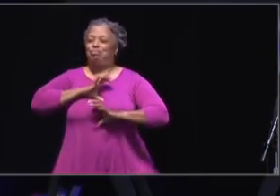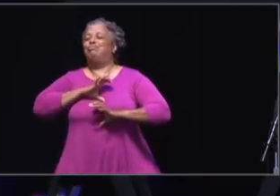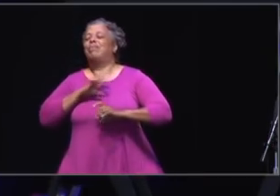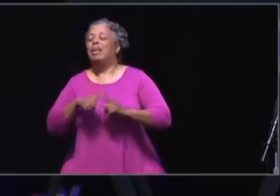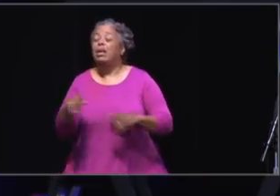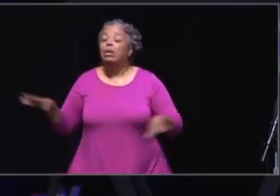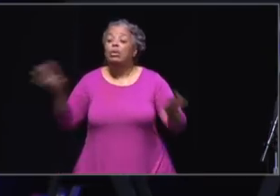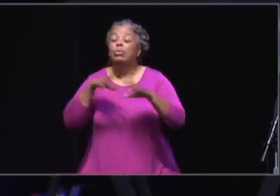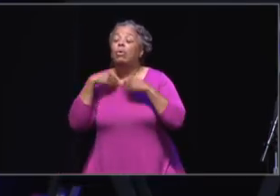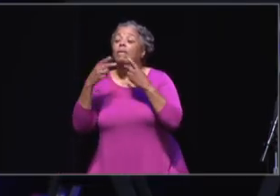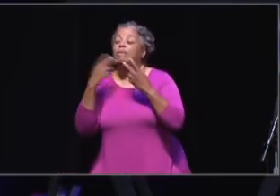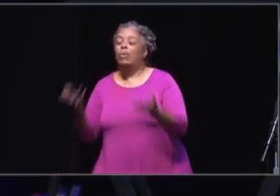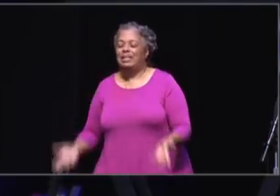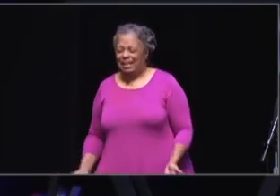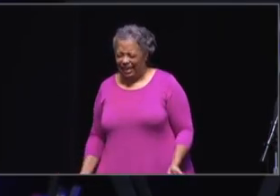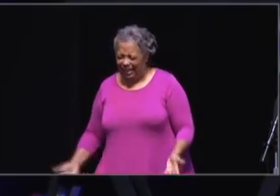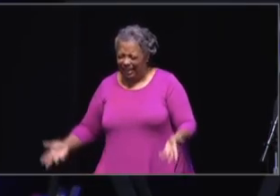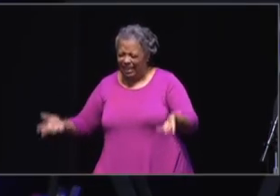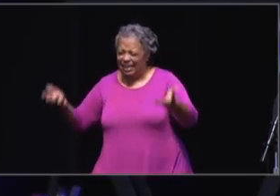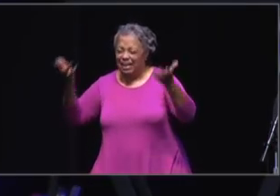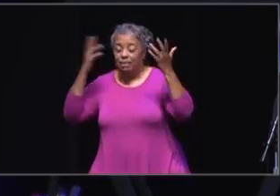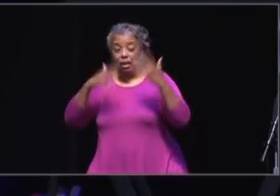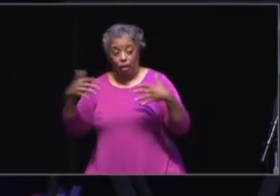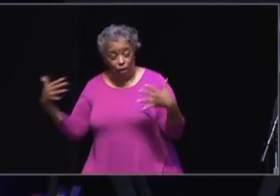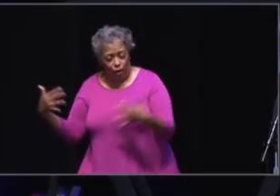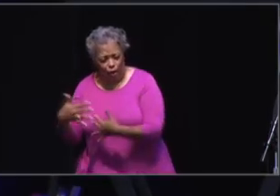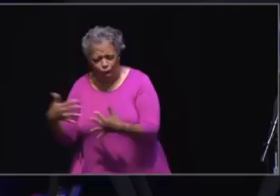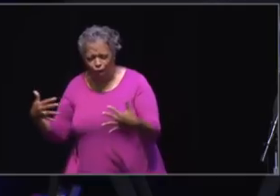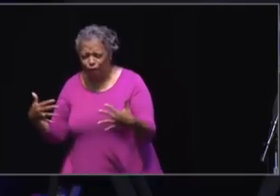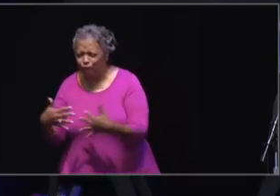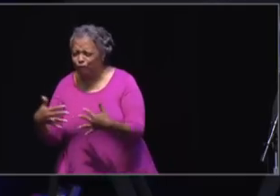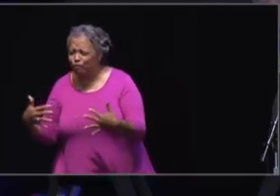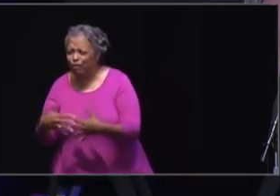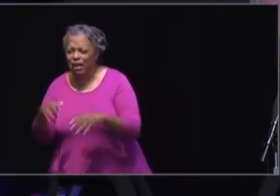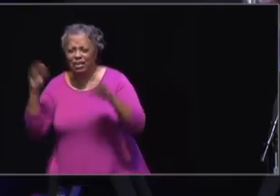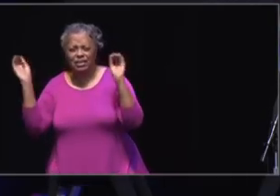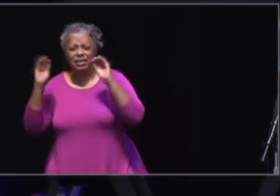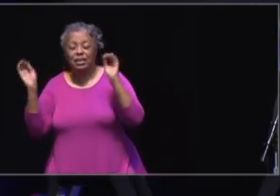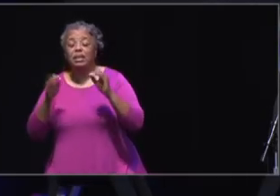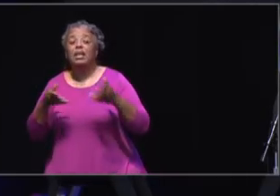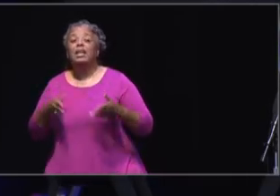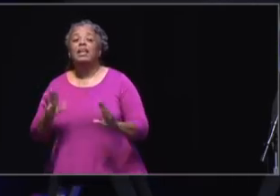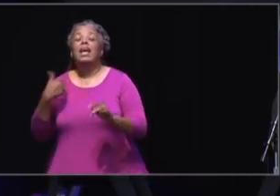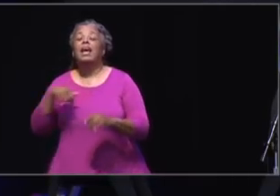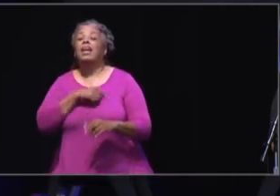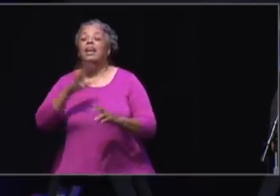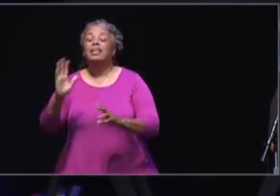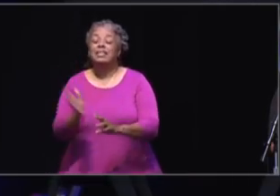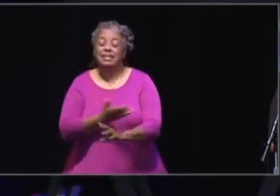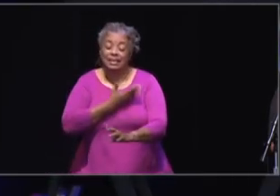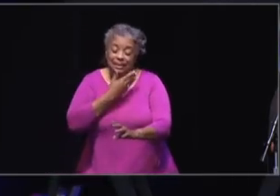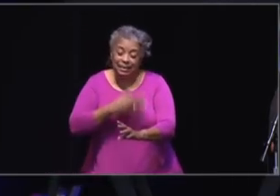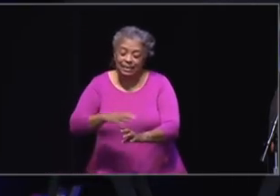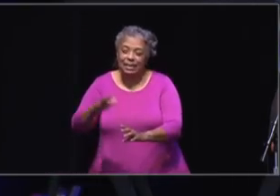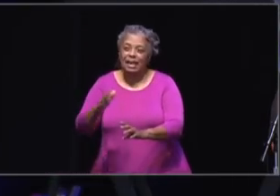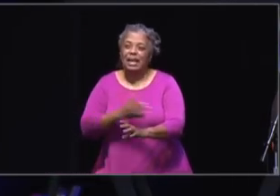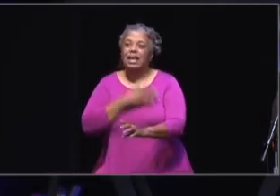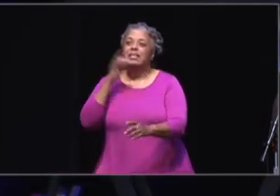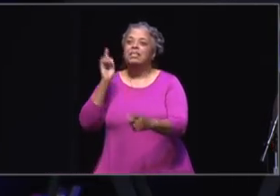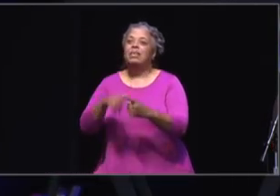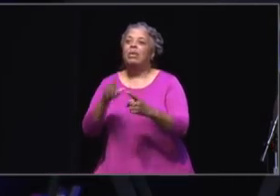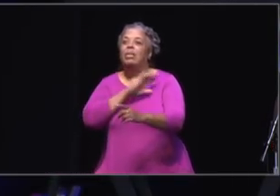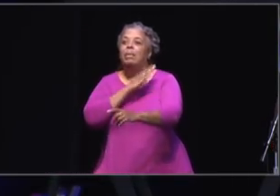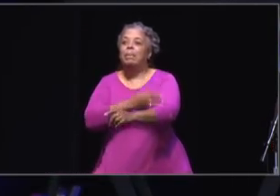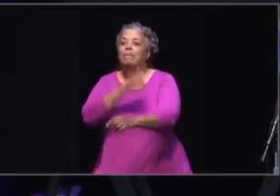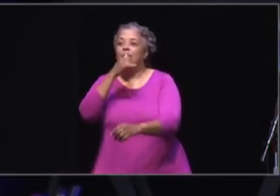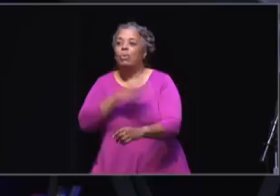voice, lift up your voice. Don't be afraid, don't be afraid. Now let us sing, sing till the power of